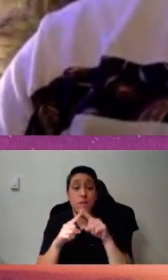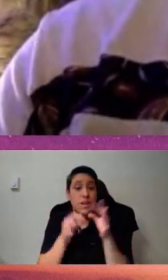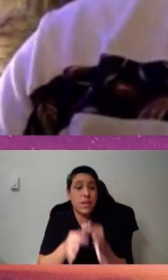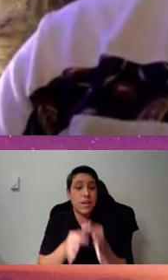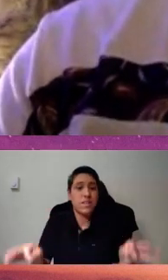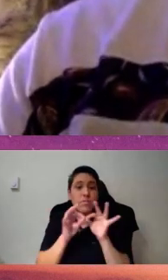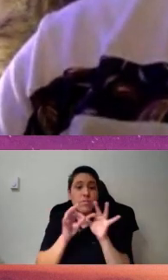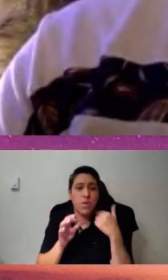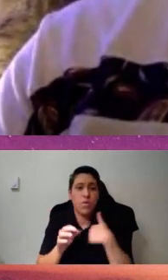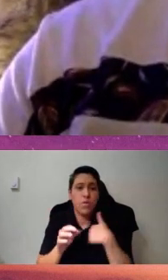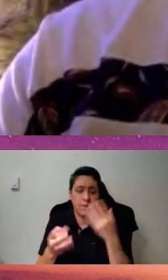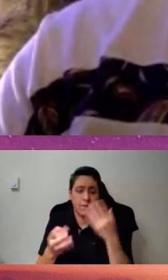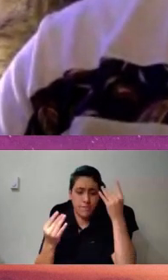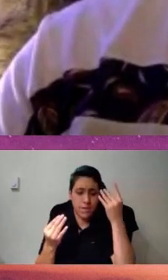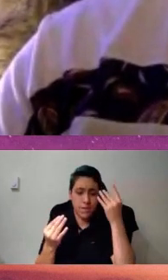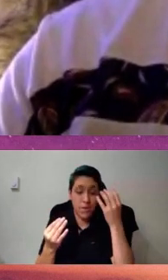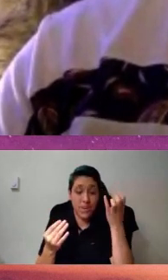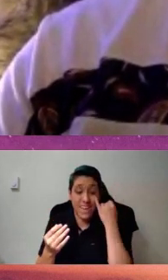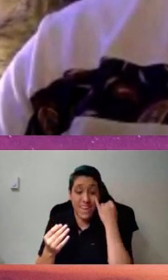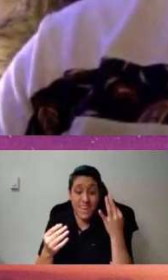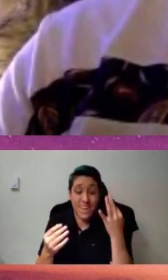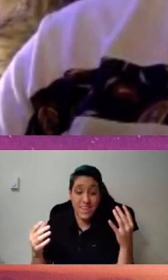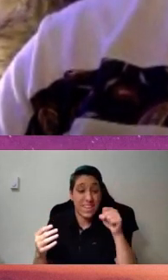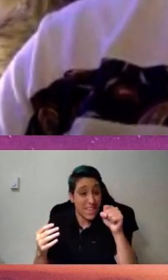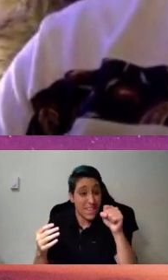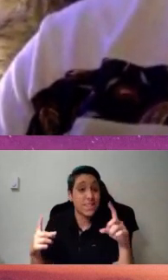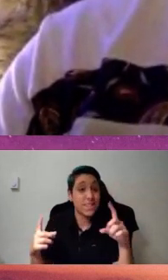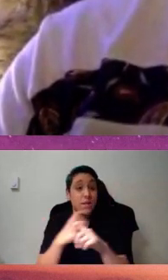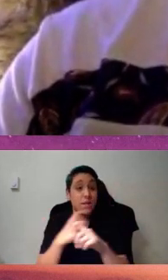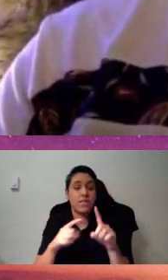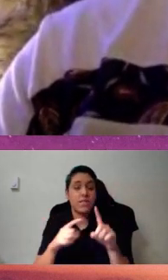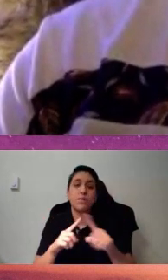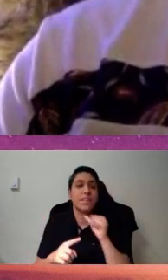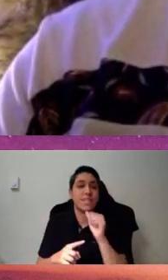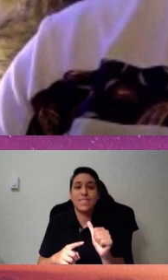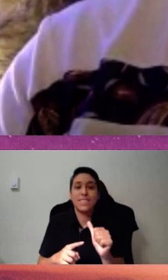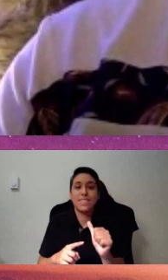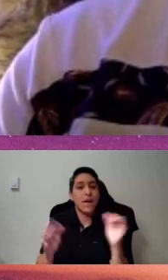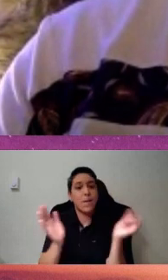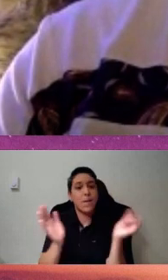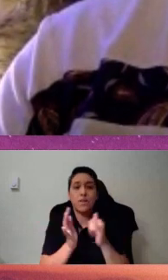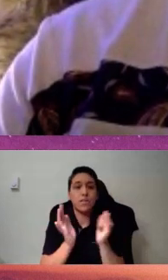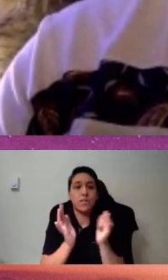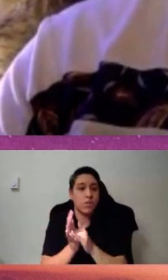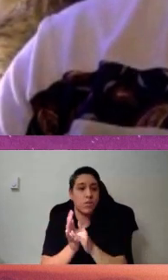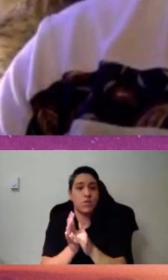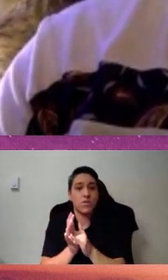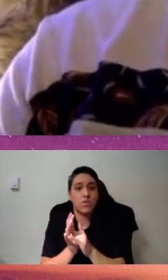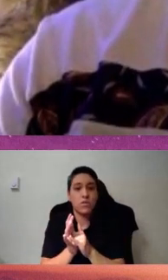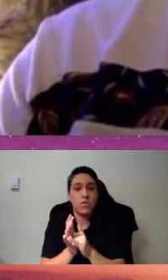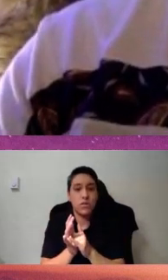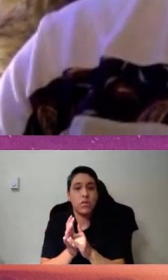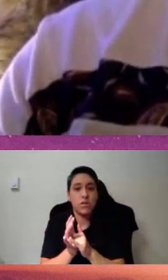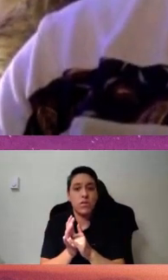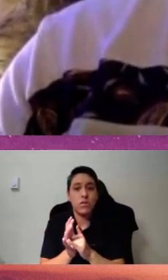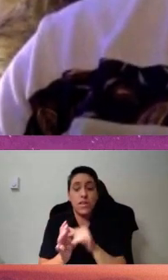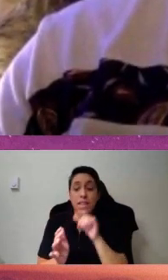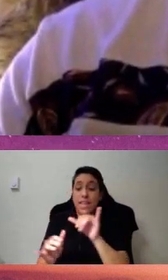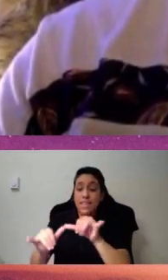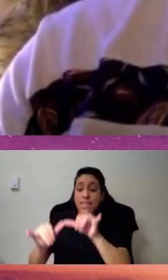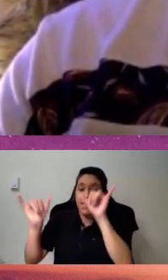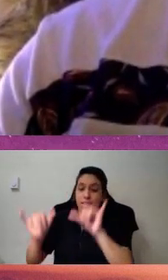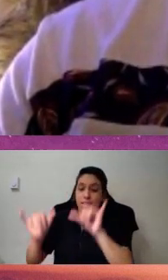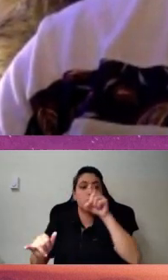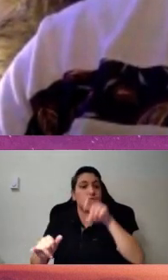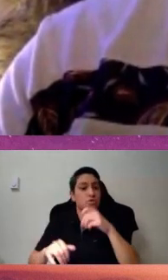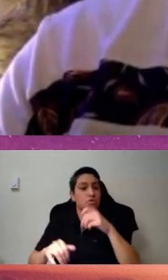complexity, that we don't consider it something unreachable, but we consider it something that is to be taken apart slowly. That we consider it